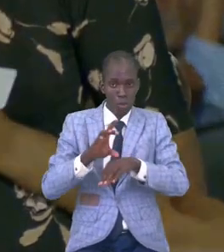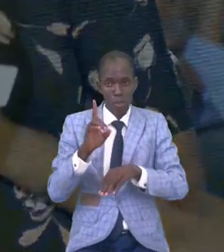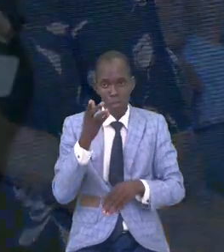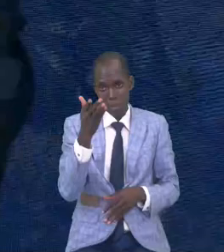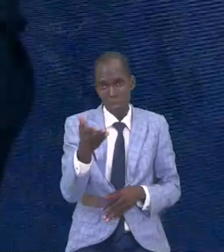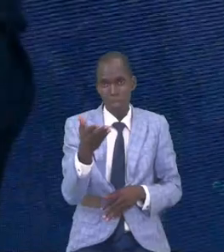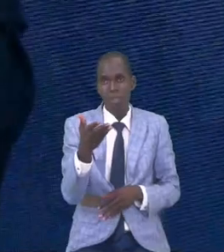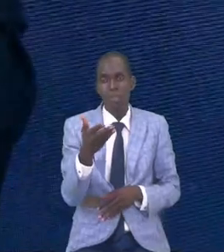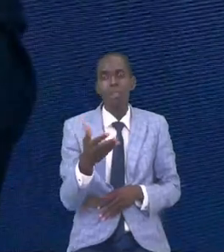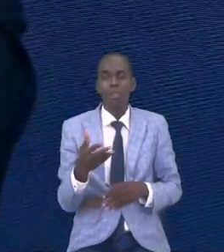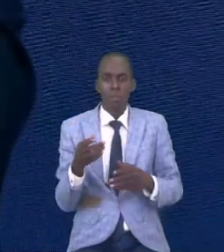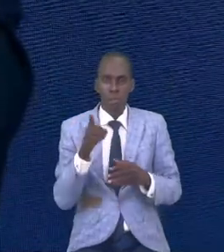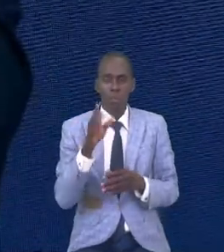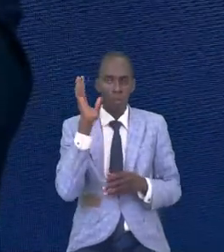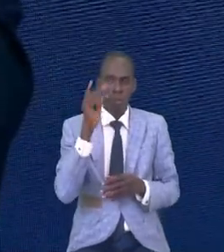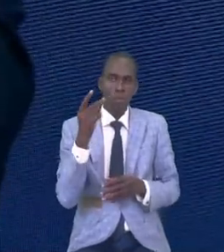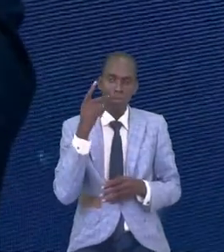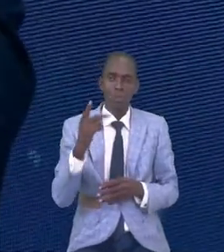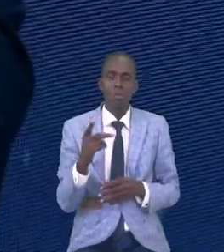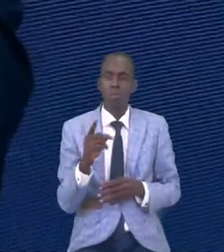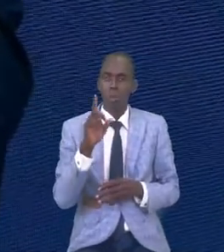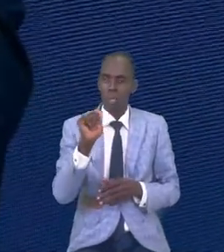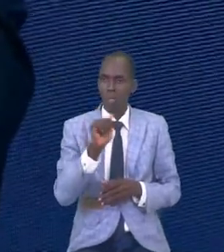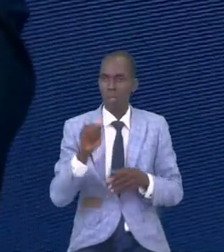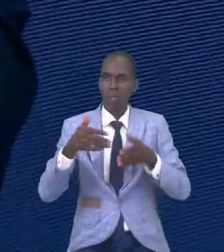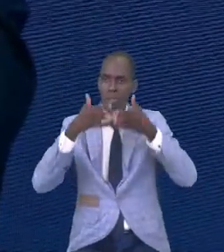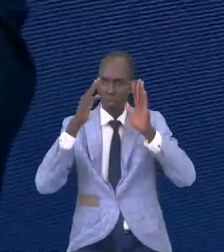Let the writings be eligible.